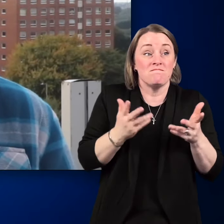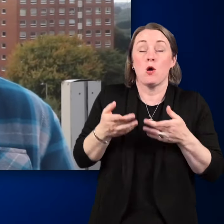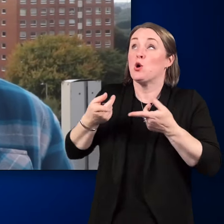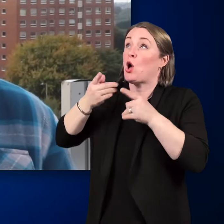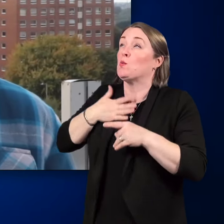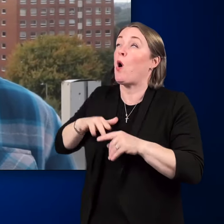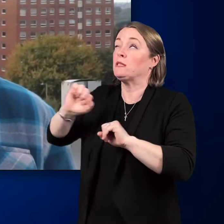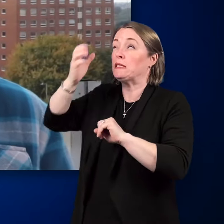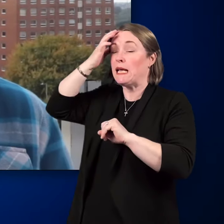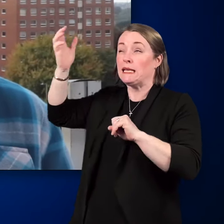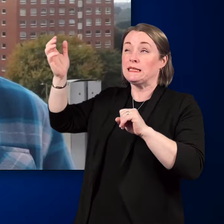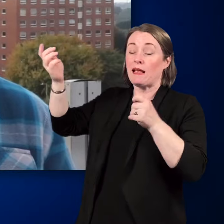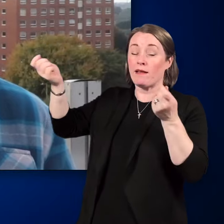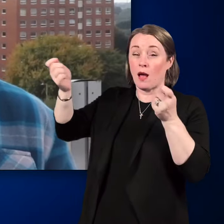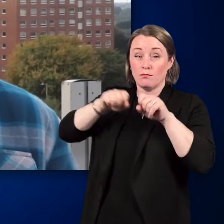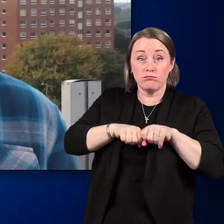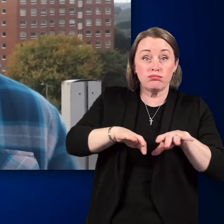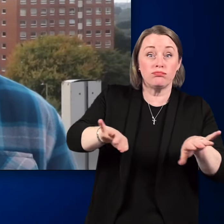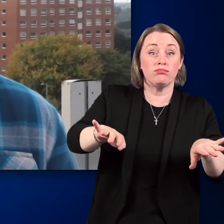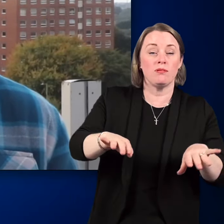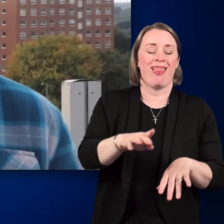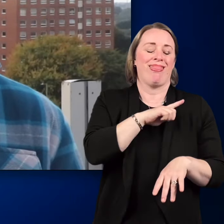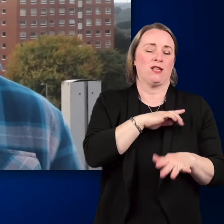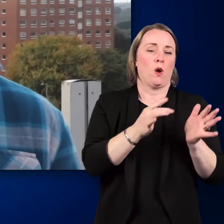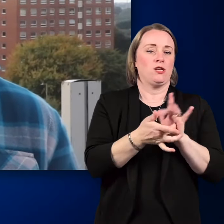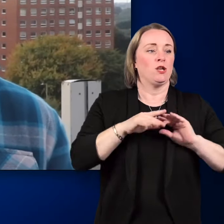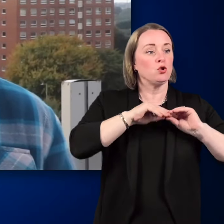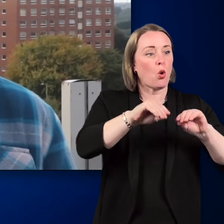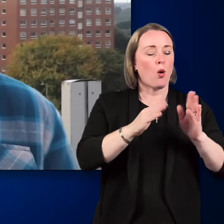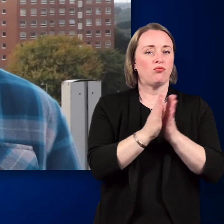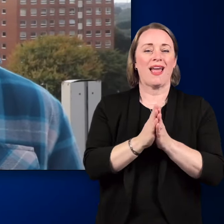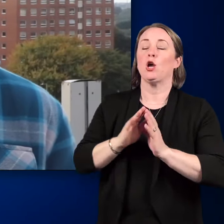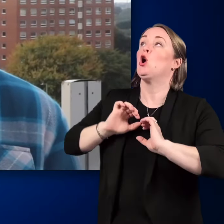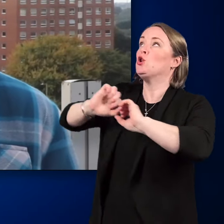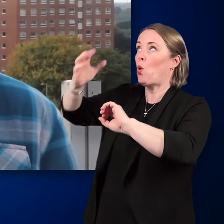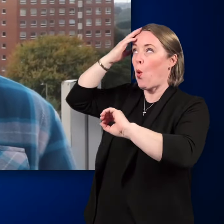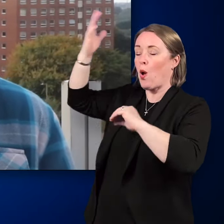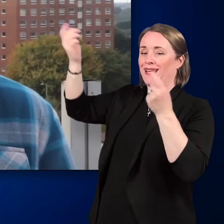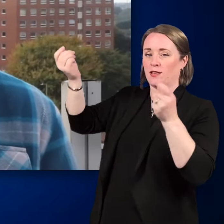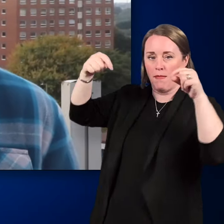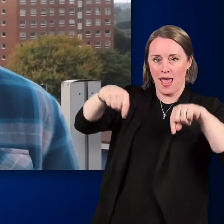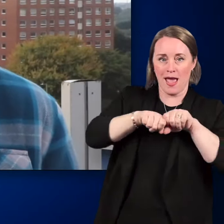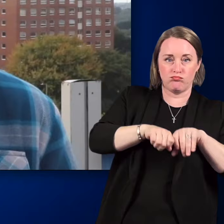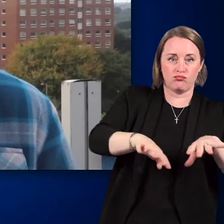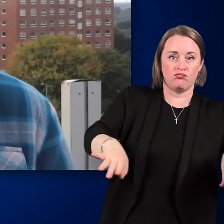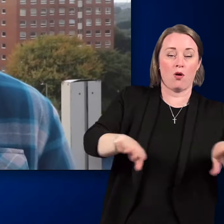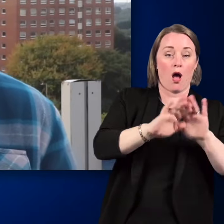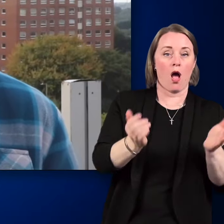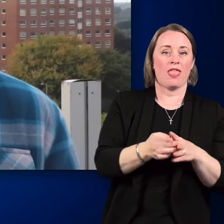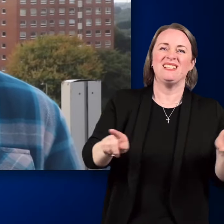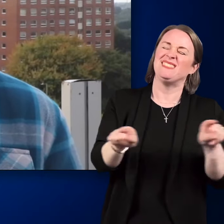kingdom to come. It's why Jesus taught us to pray that, let your kingdom come on earth as it is in